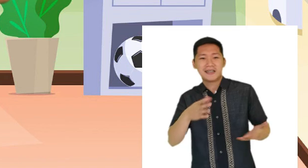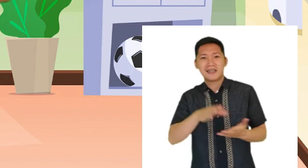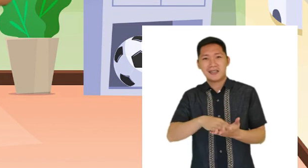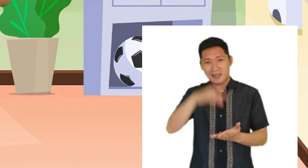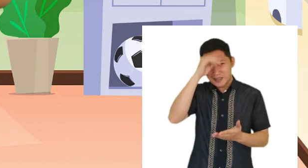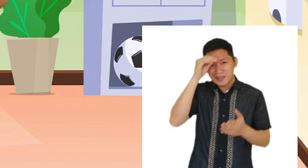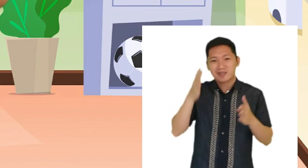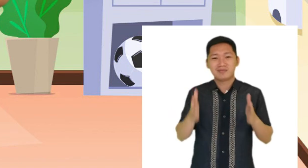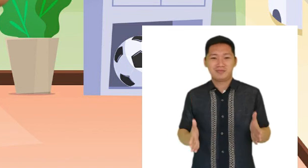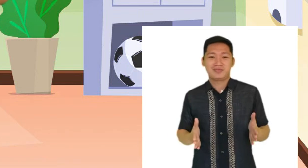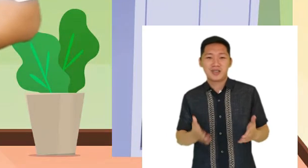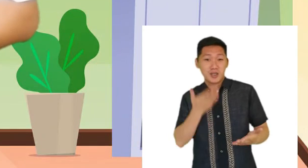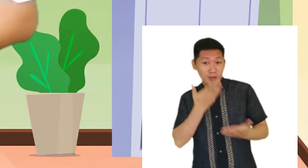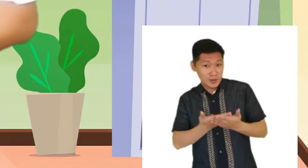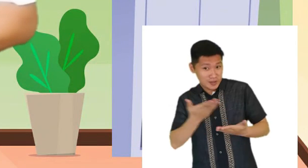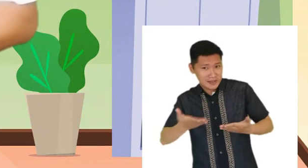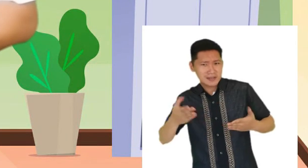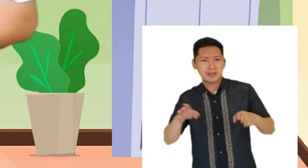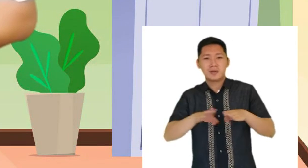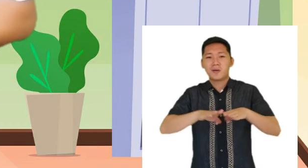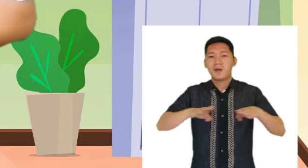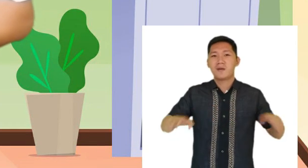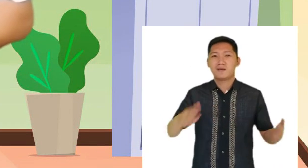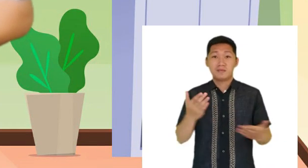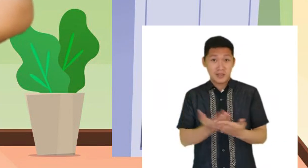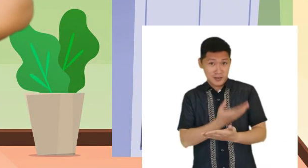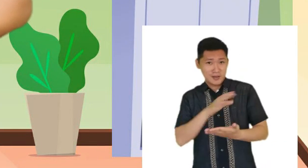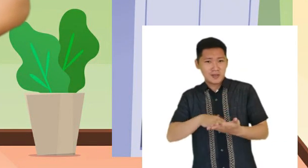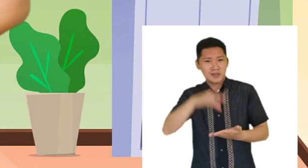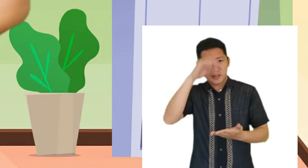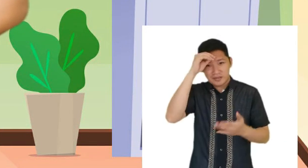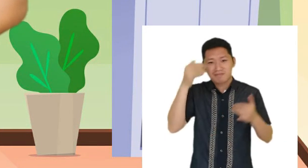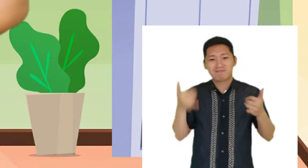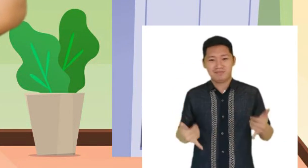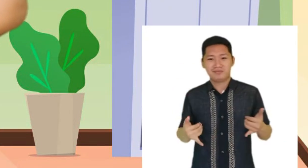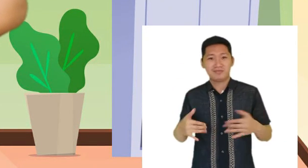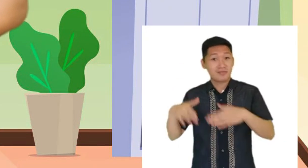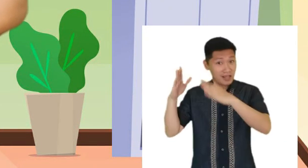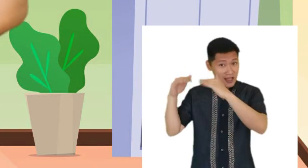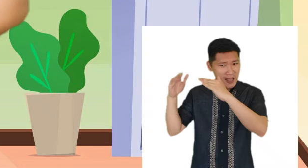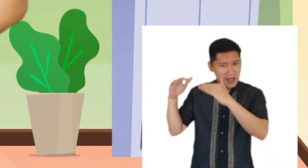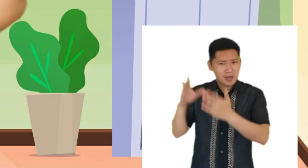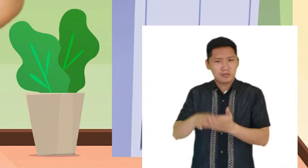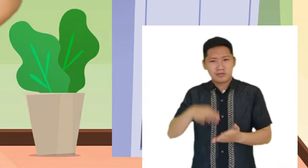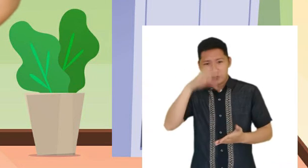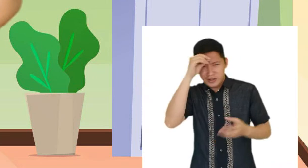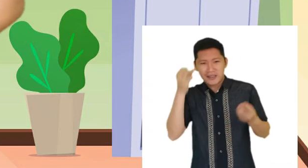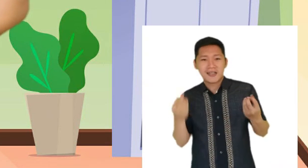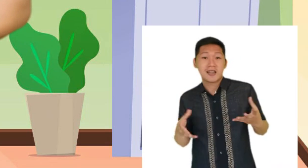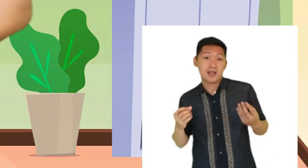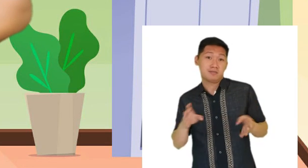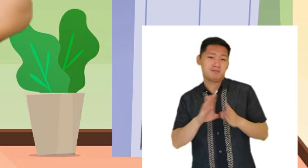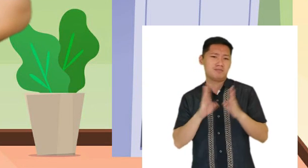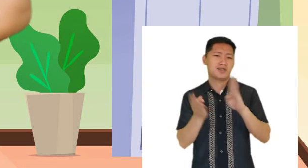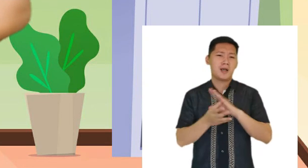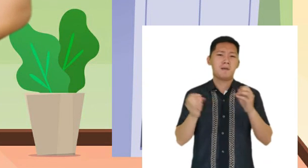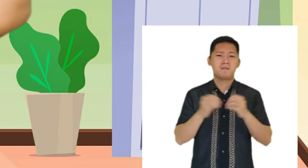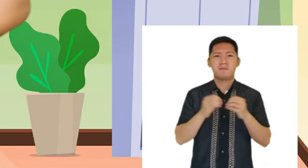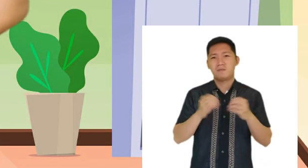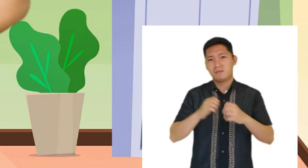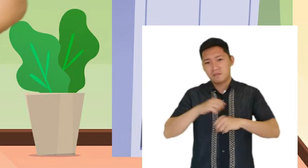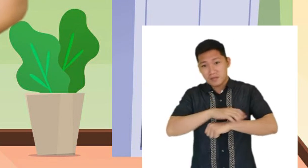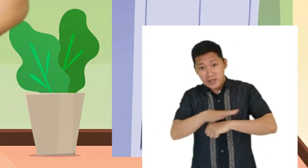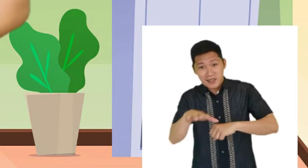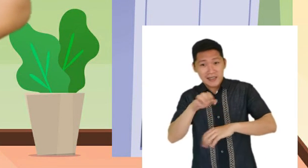are a great learner. It is a good thing that you are open to new learning today. I hope you learned a lot to become